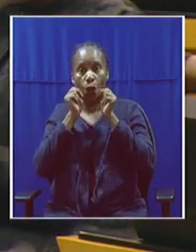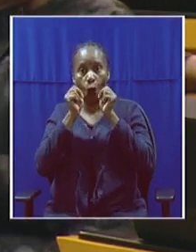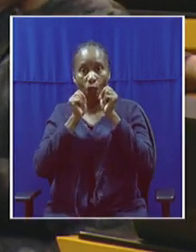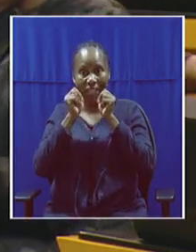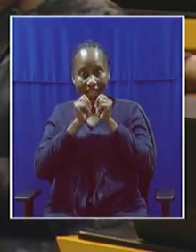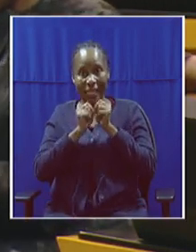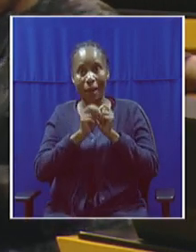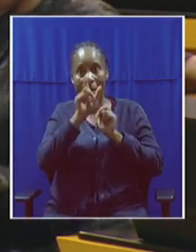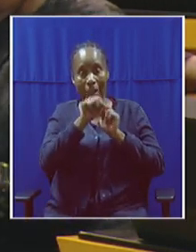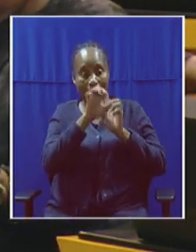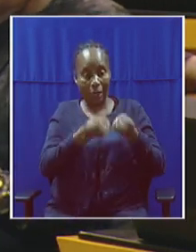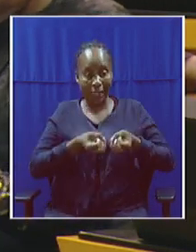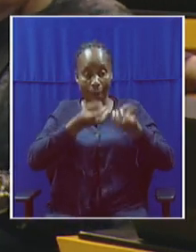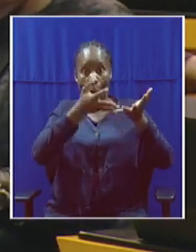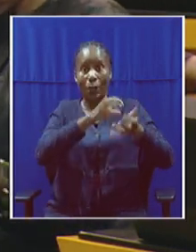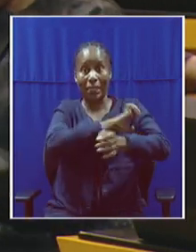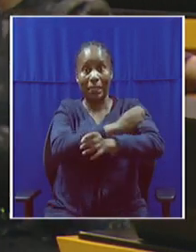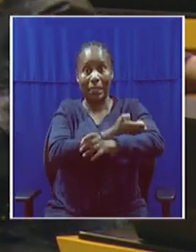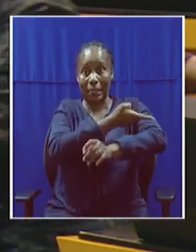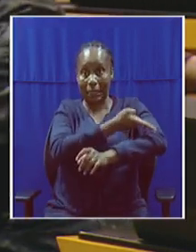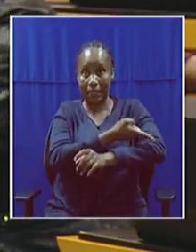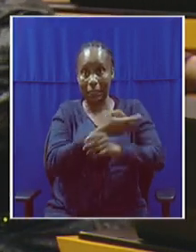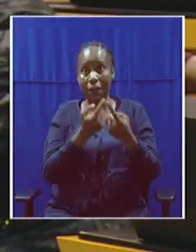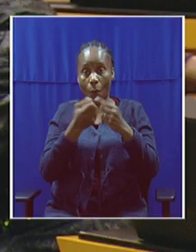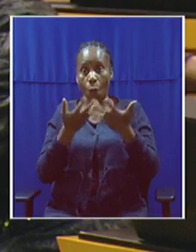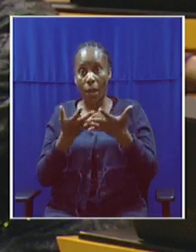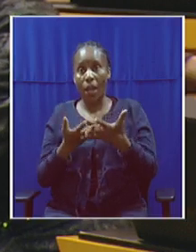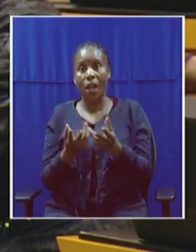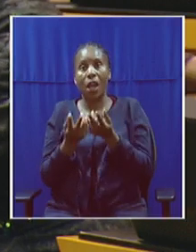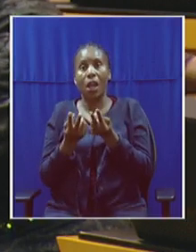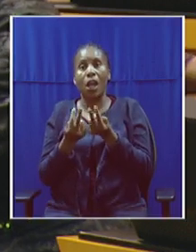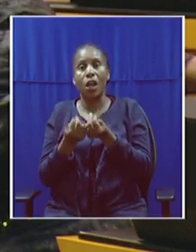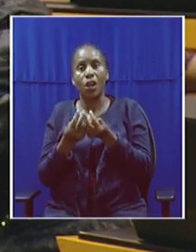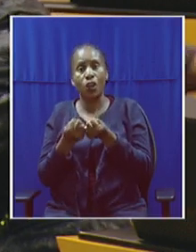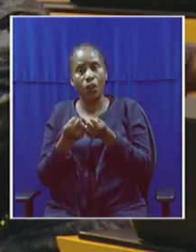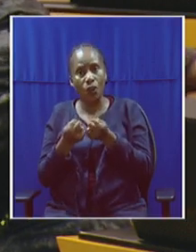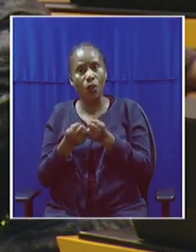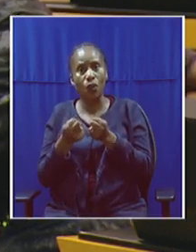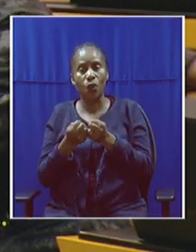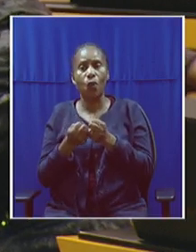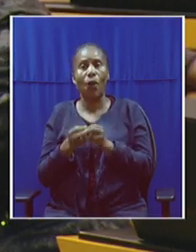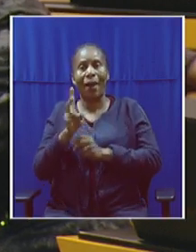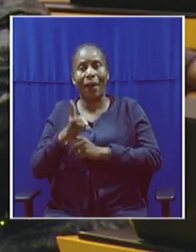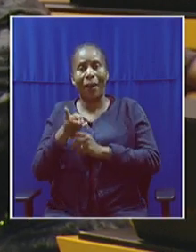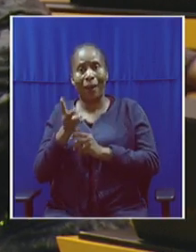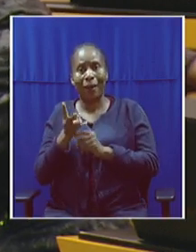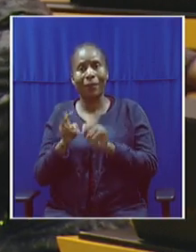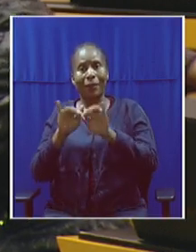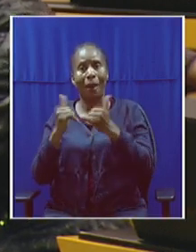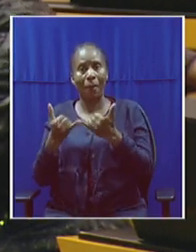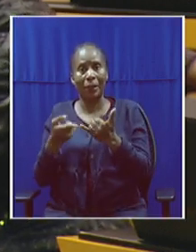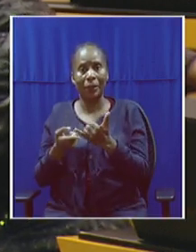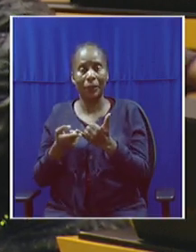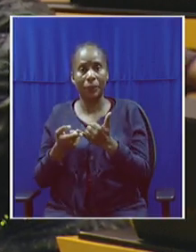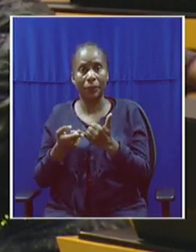from renewable uh companies and at the same time talking to Coal producers